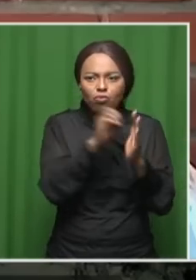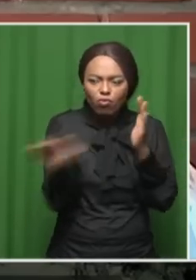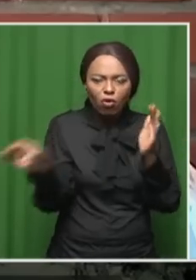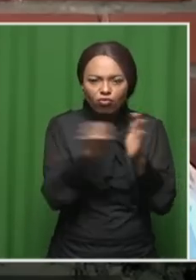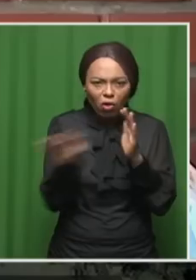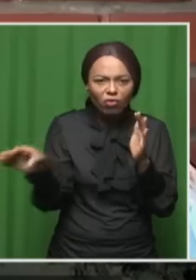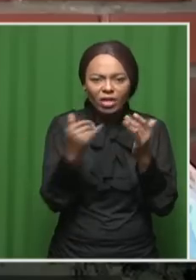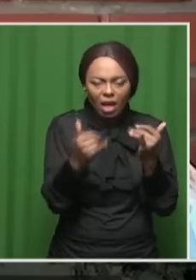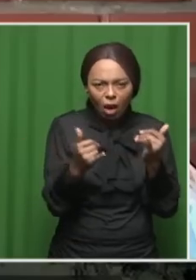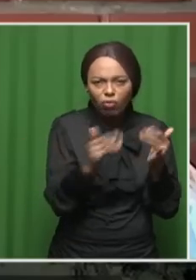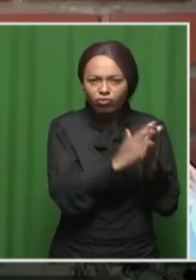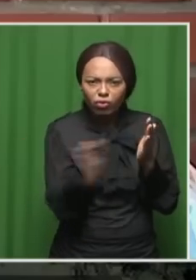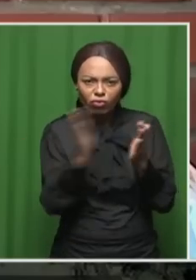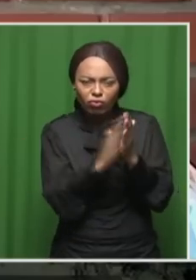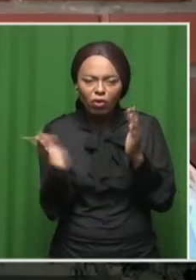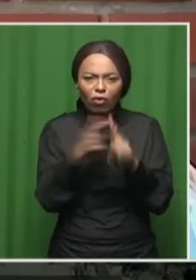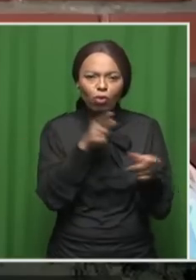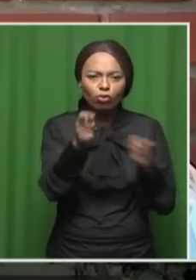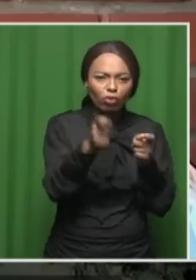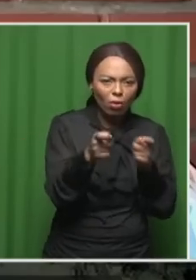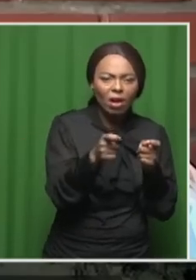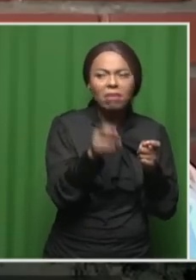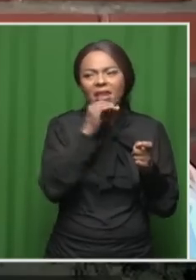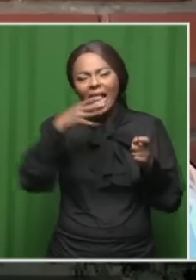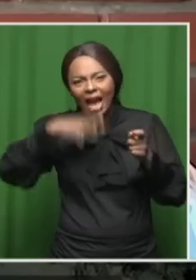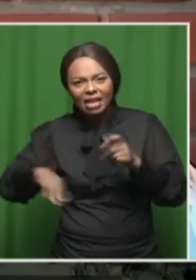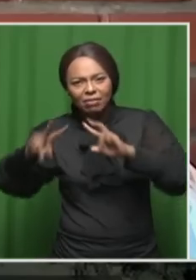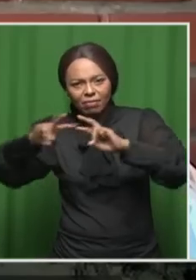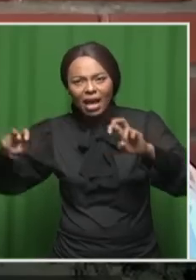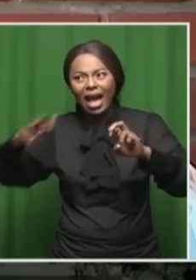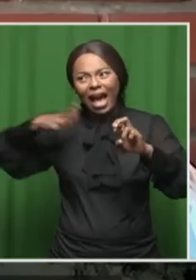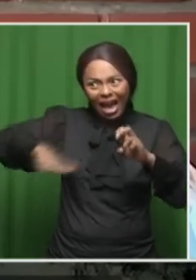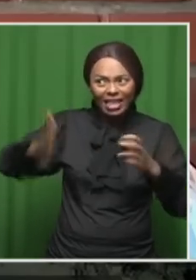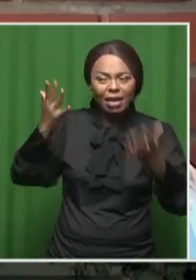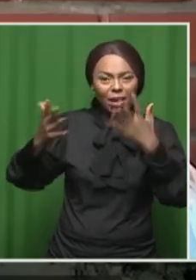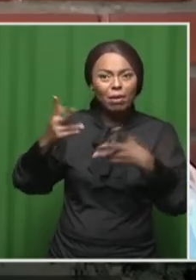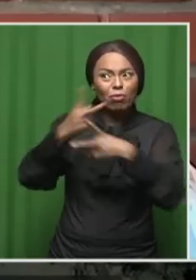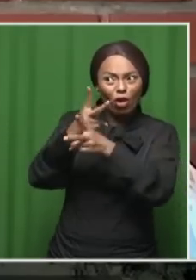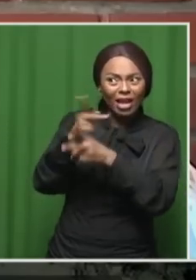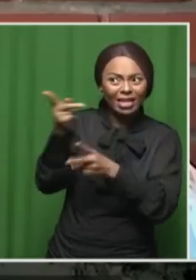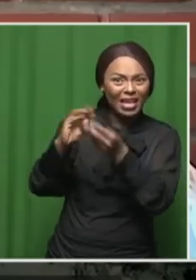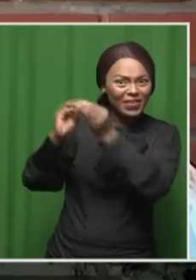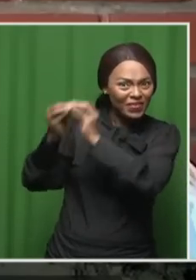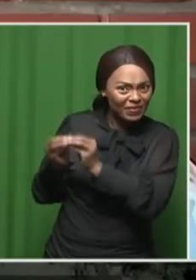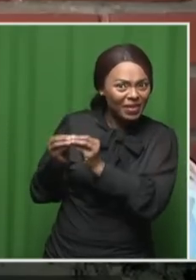is this another investigation that's taking place as well into other products that they may manufacture?